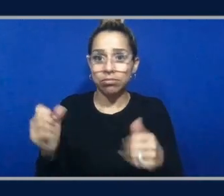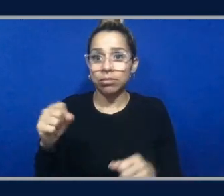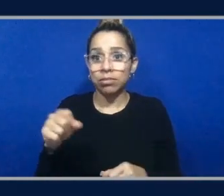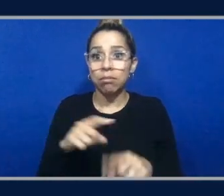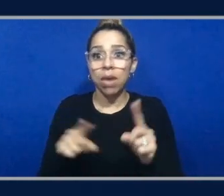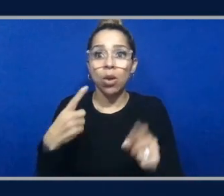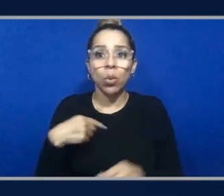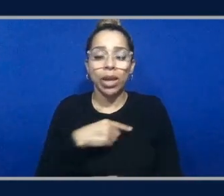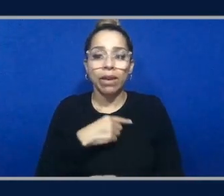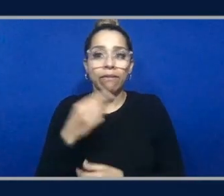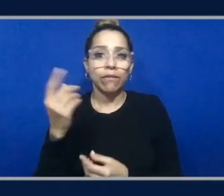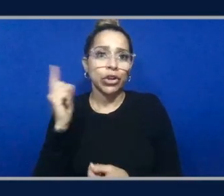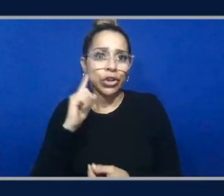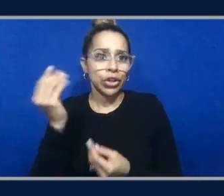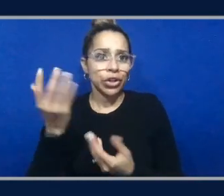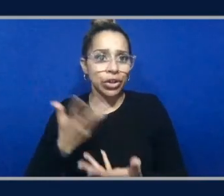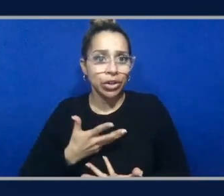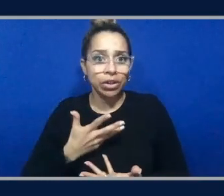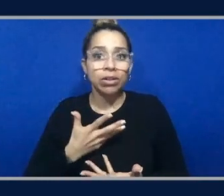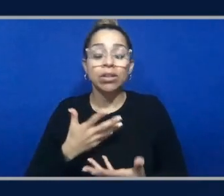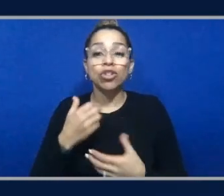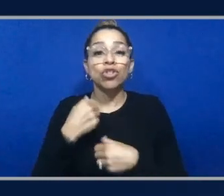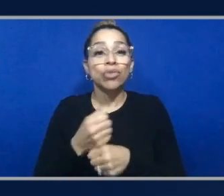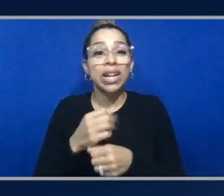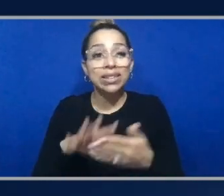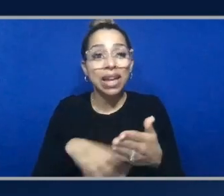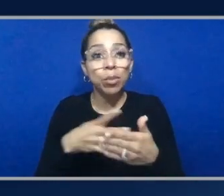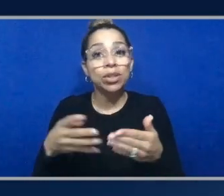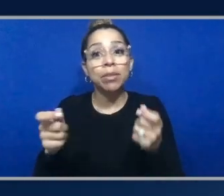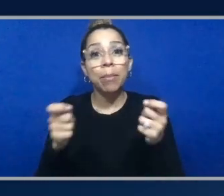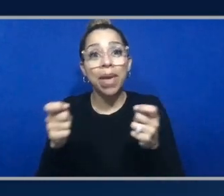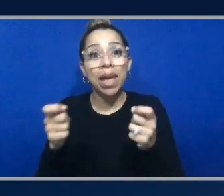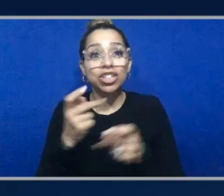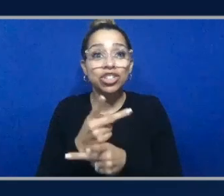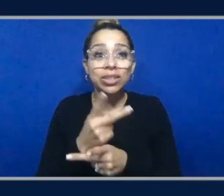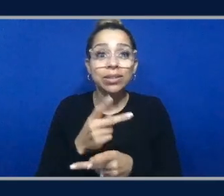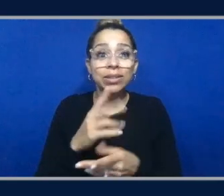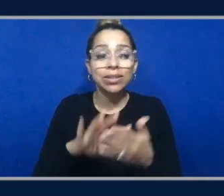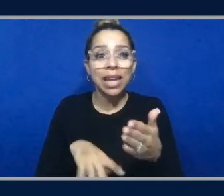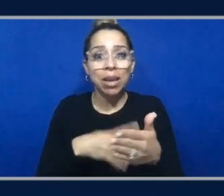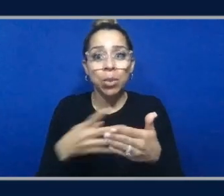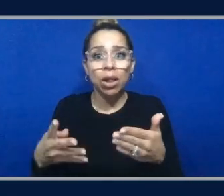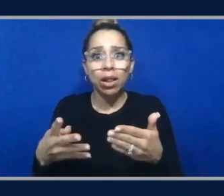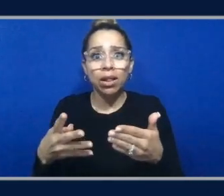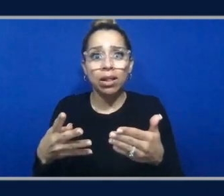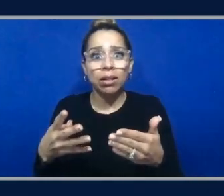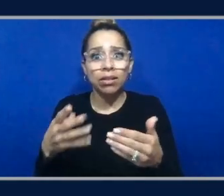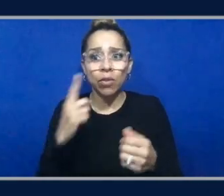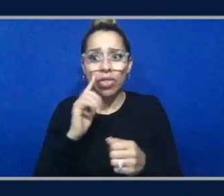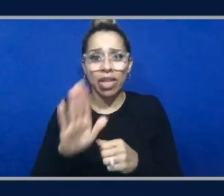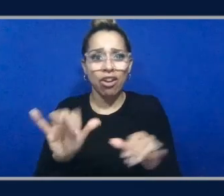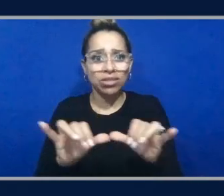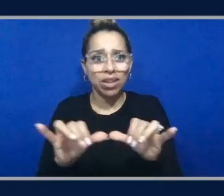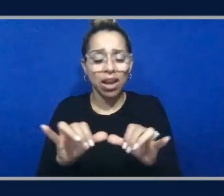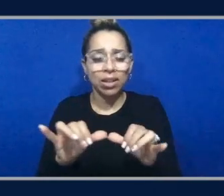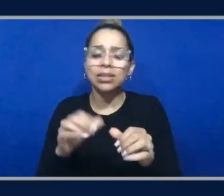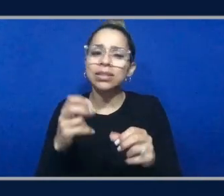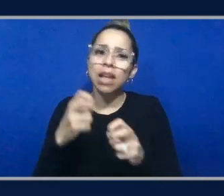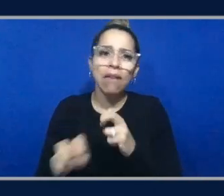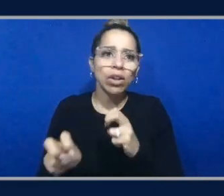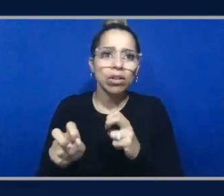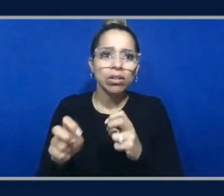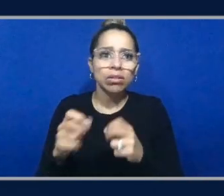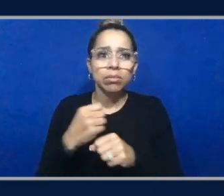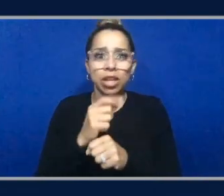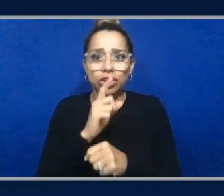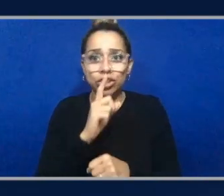from our customers is creating tables, managing these tables at scale mm-hmm. is really difficult in terms of keeping them performant and